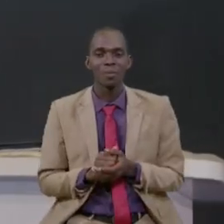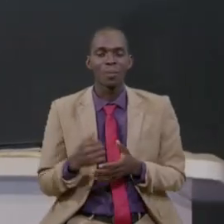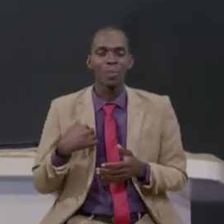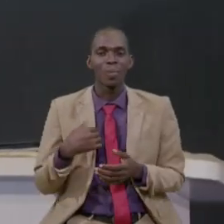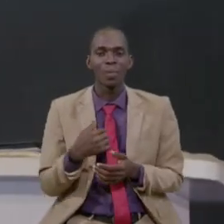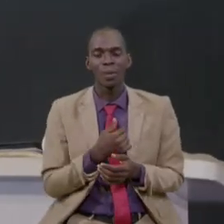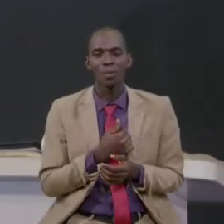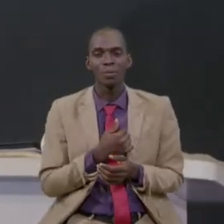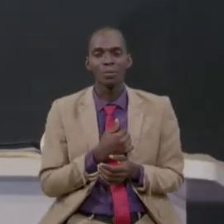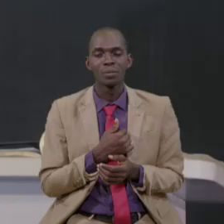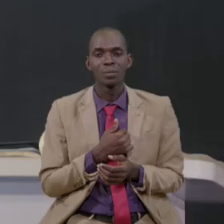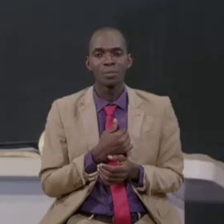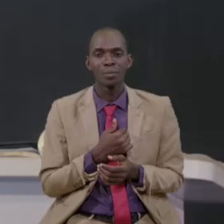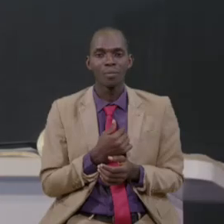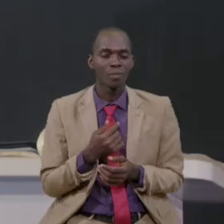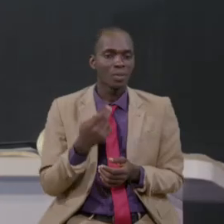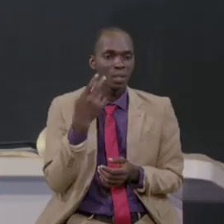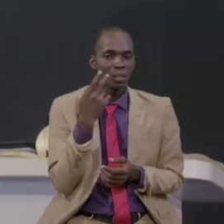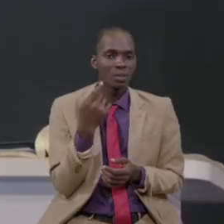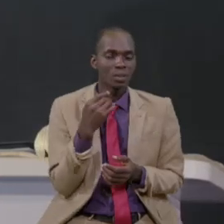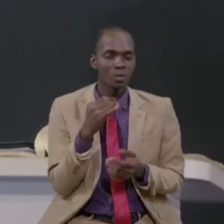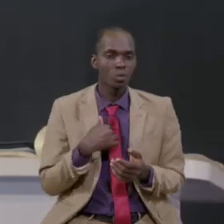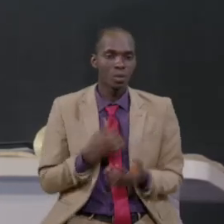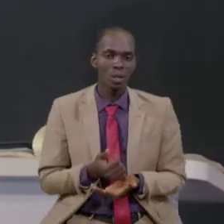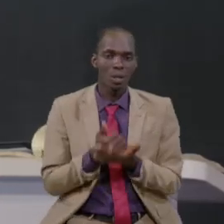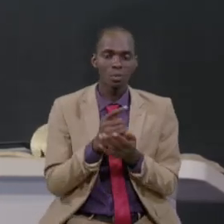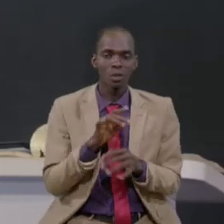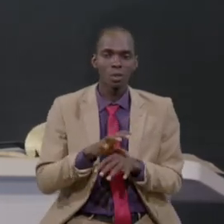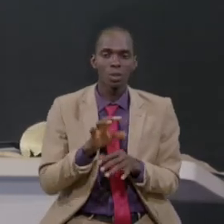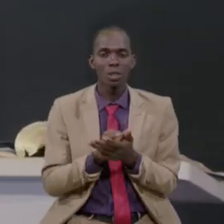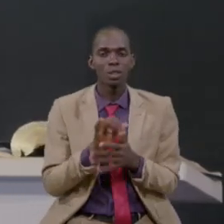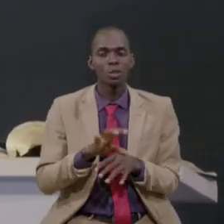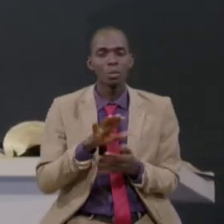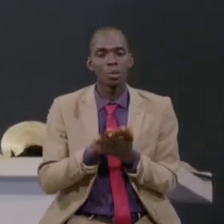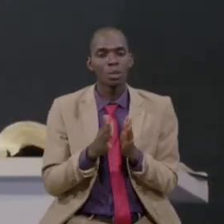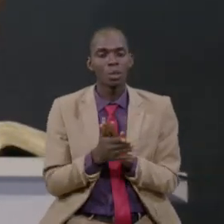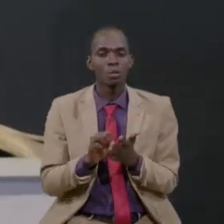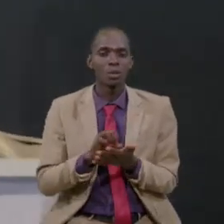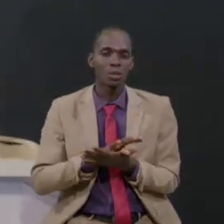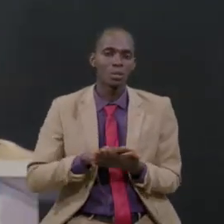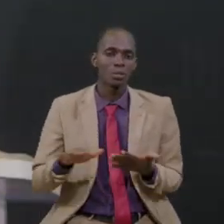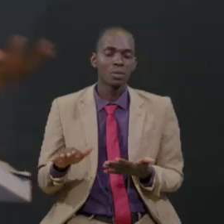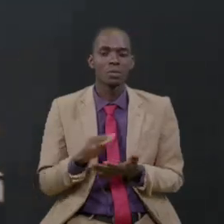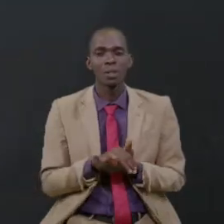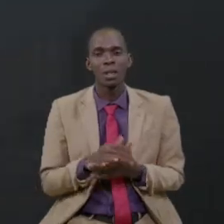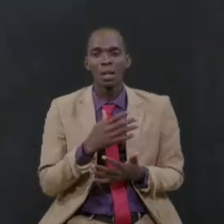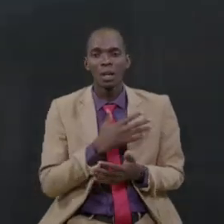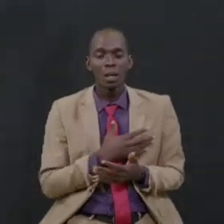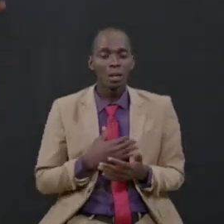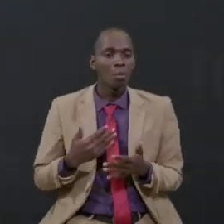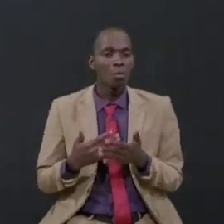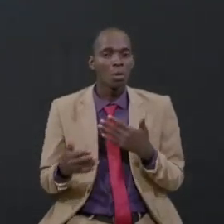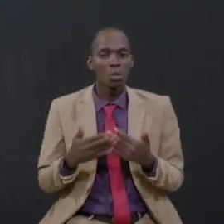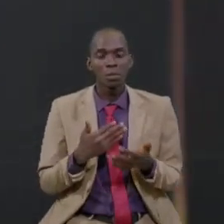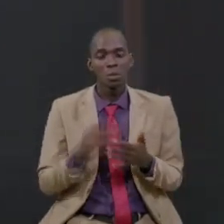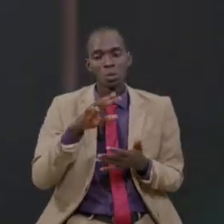church becomes sanctified and lives in sanctification. Whatever your definition of sanctification